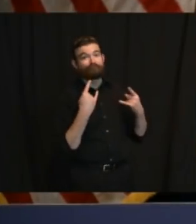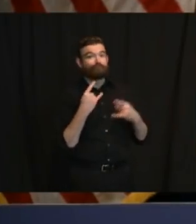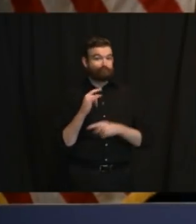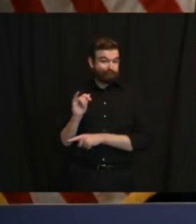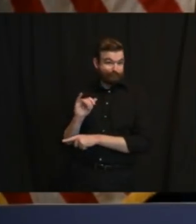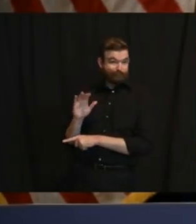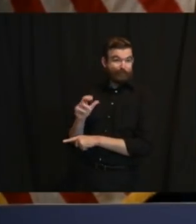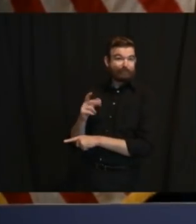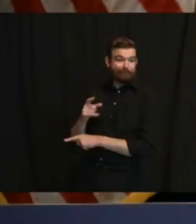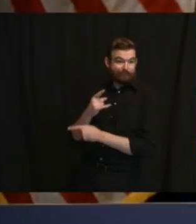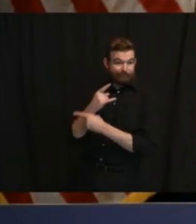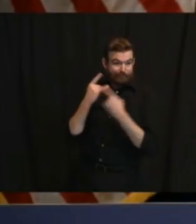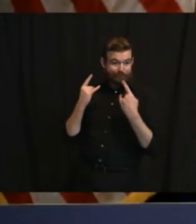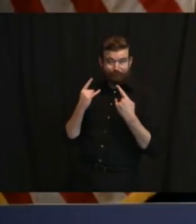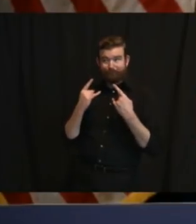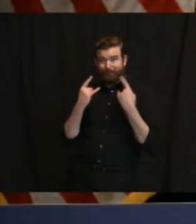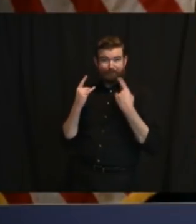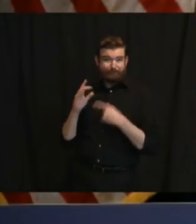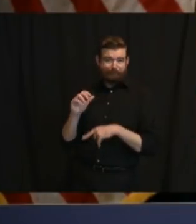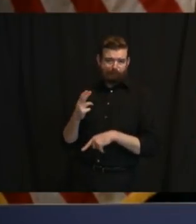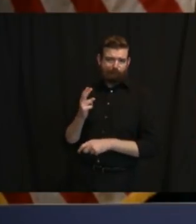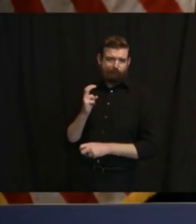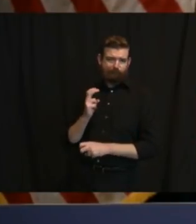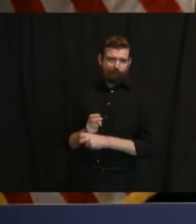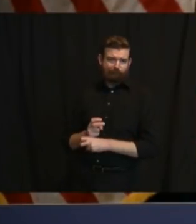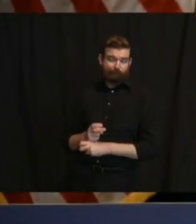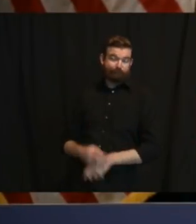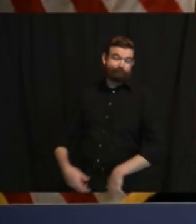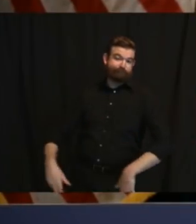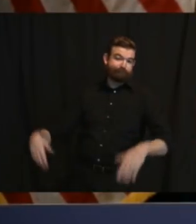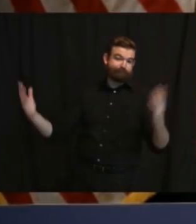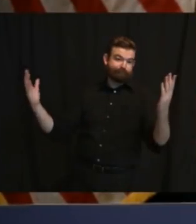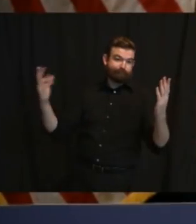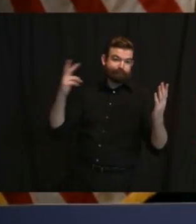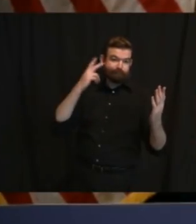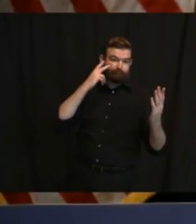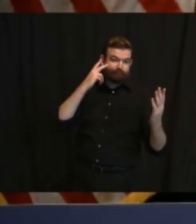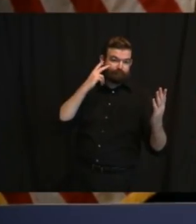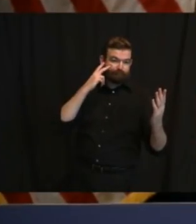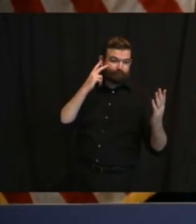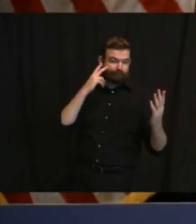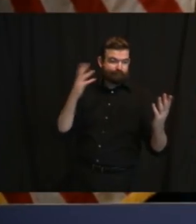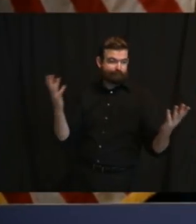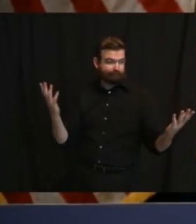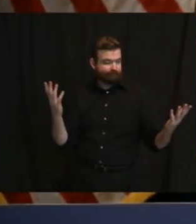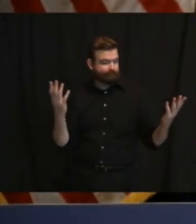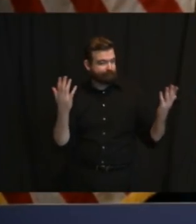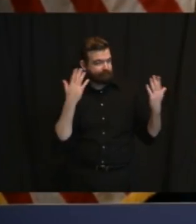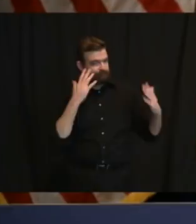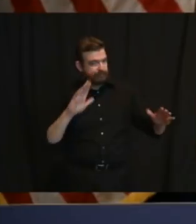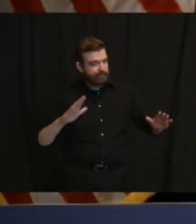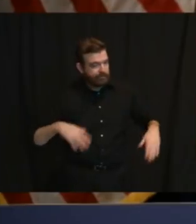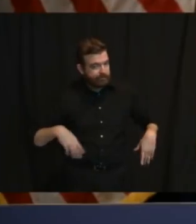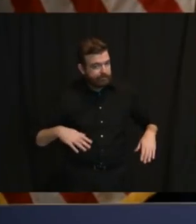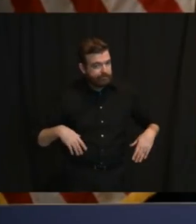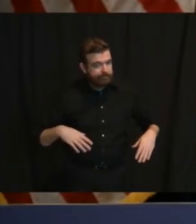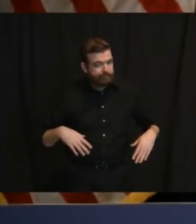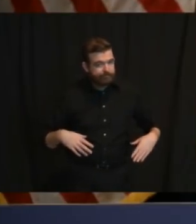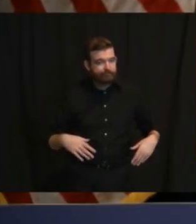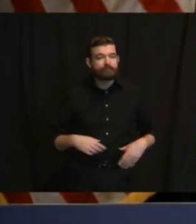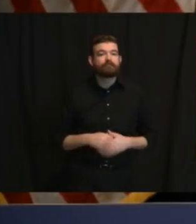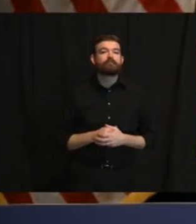on a beach. But so we're trying to, so this is not necessarily exactly verbatim what we did here, we'll do